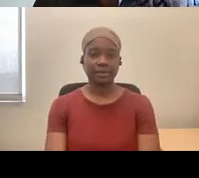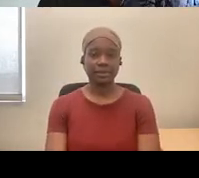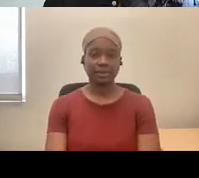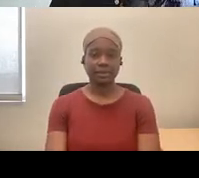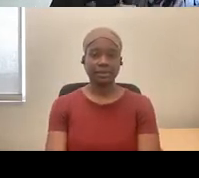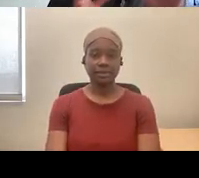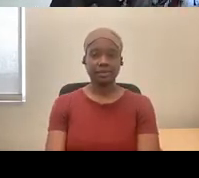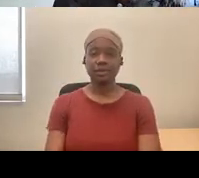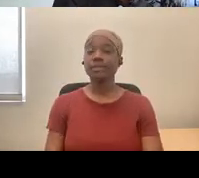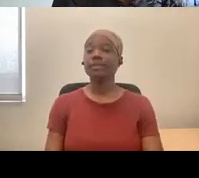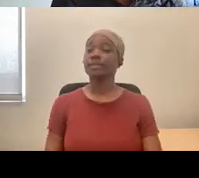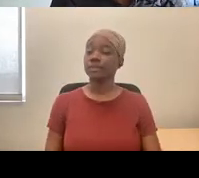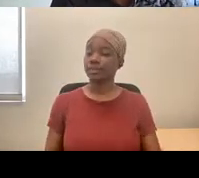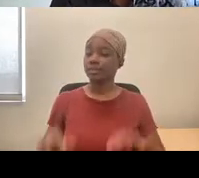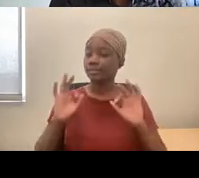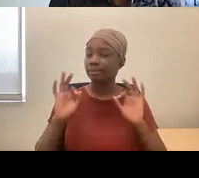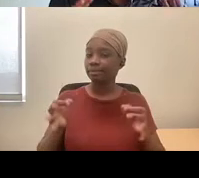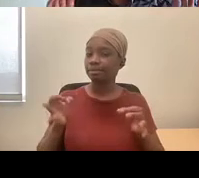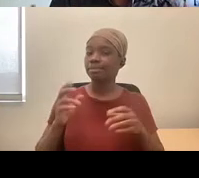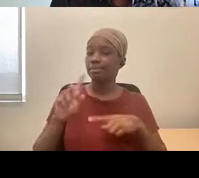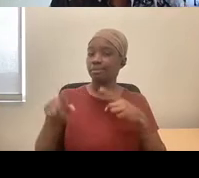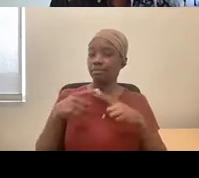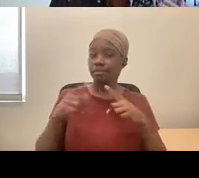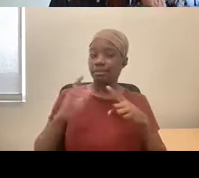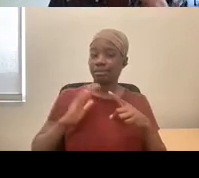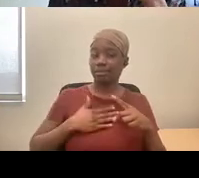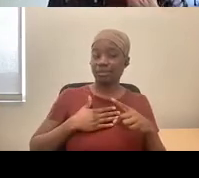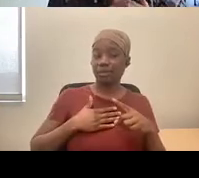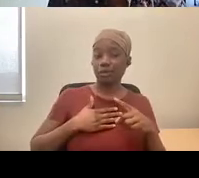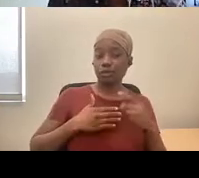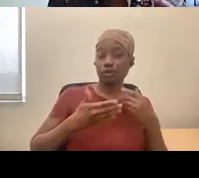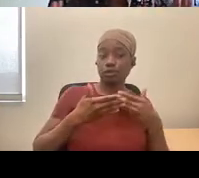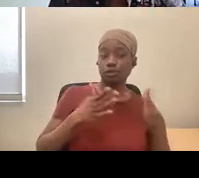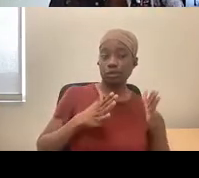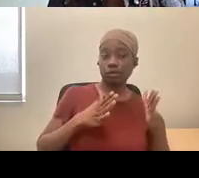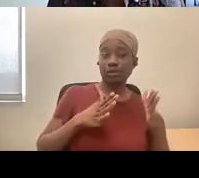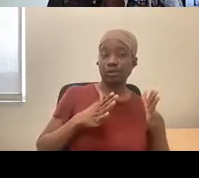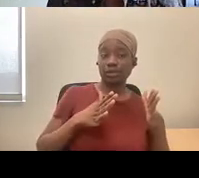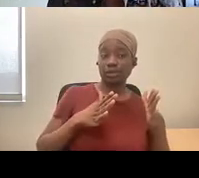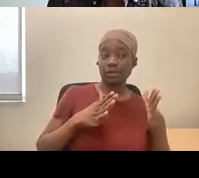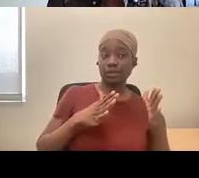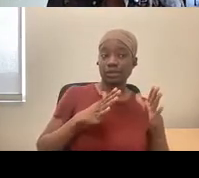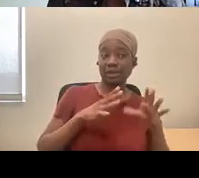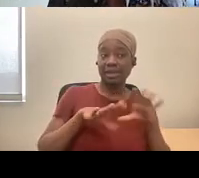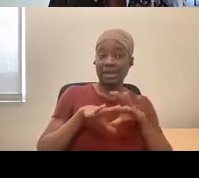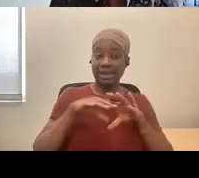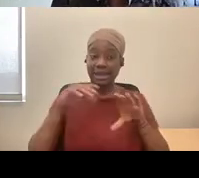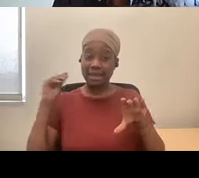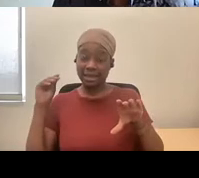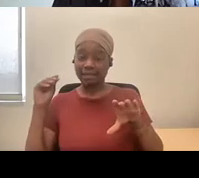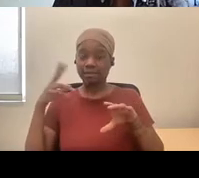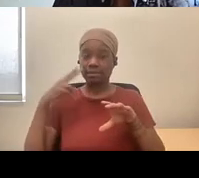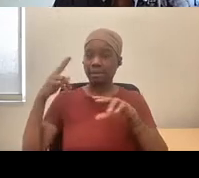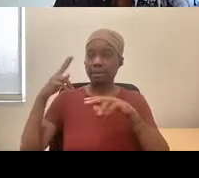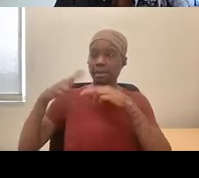yeah, so definitely once we get outside of our rooms and to the exteriors of our buildings, we often can quickly identify cameras. If we're